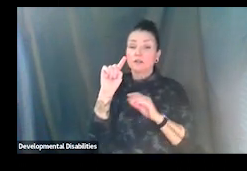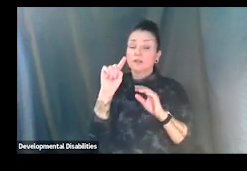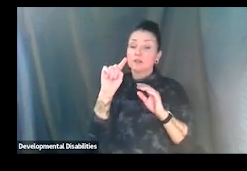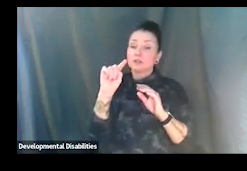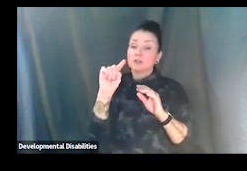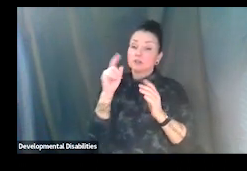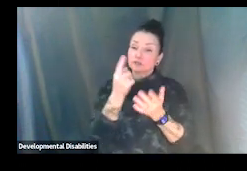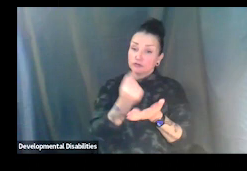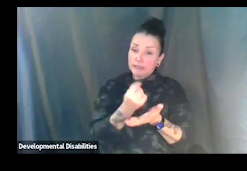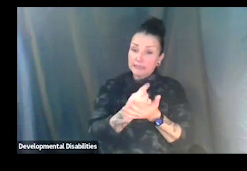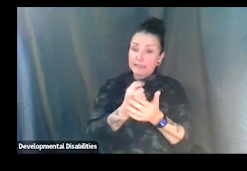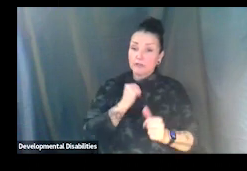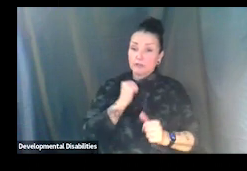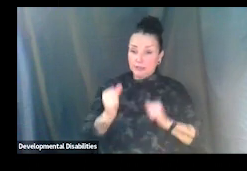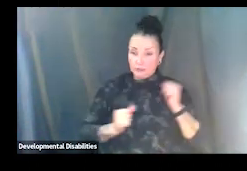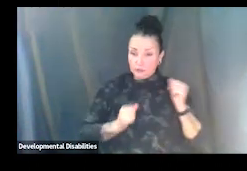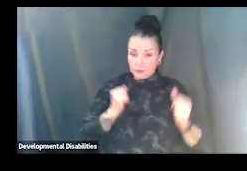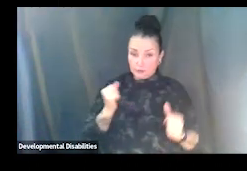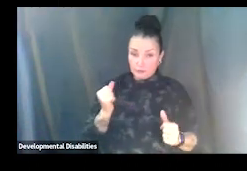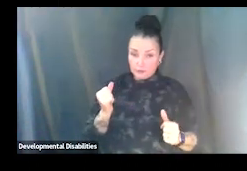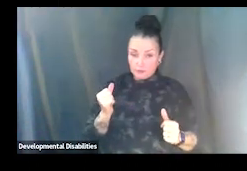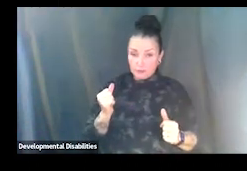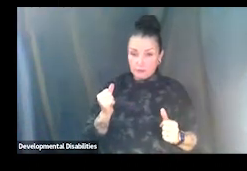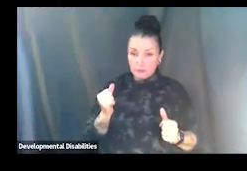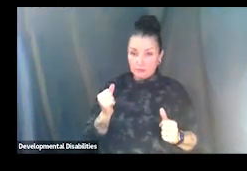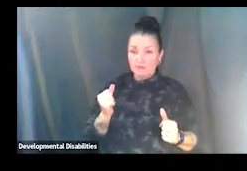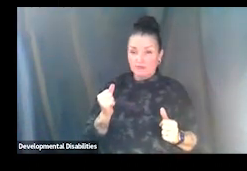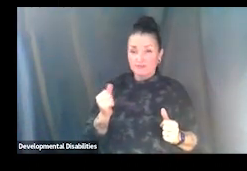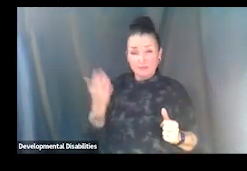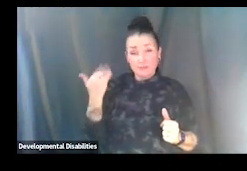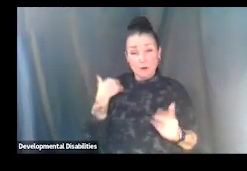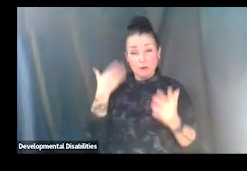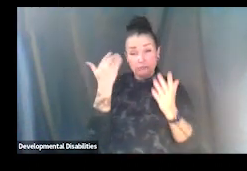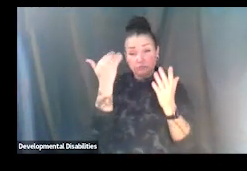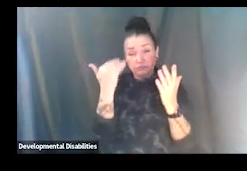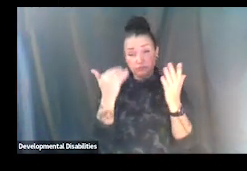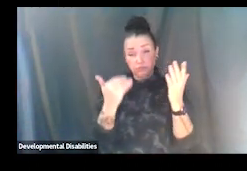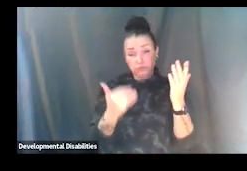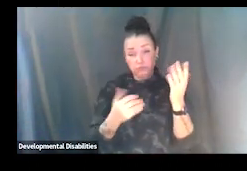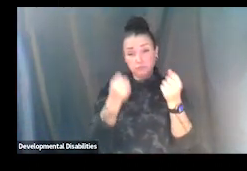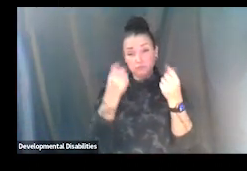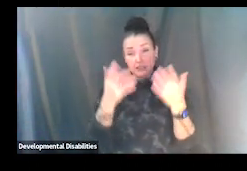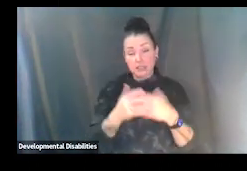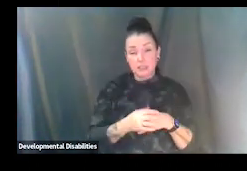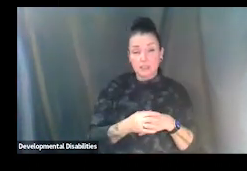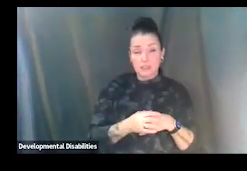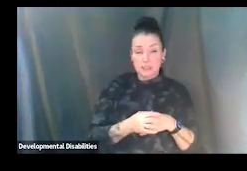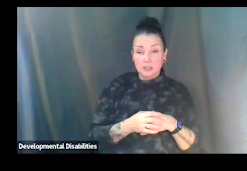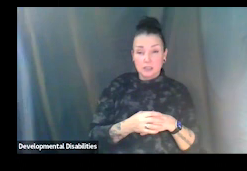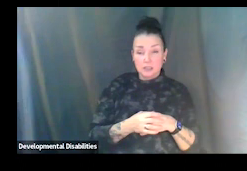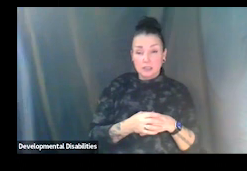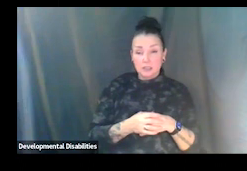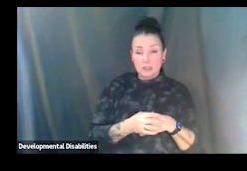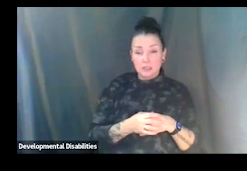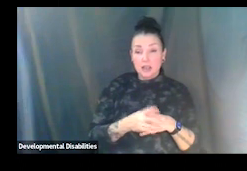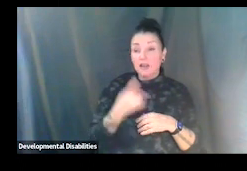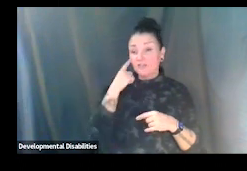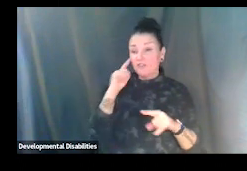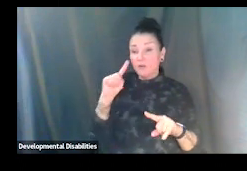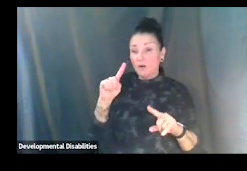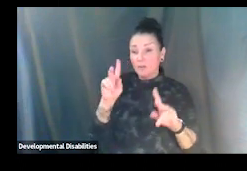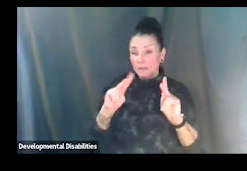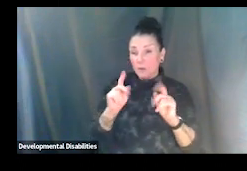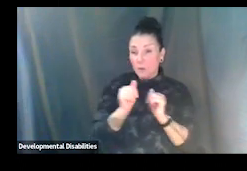the entire, at the time, CPS manual or close to it had been used in people with autism at one point or another, and in people with